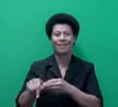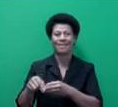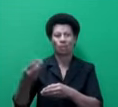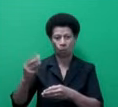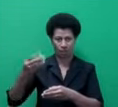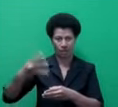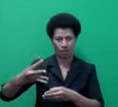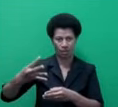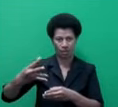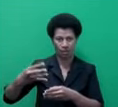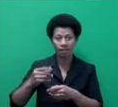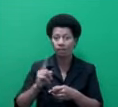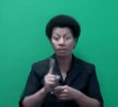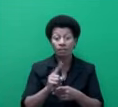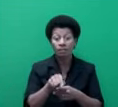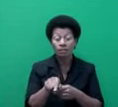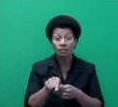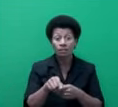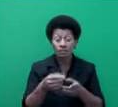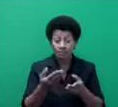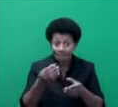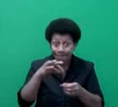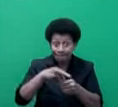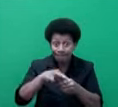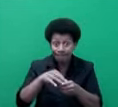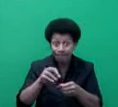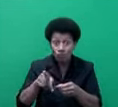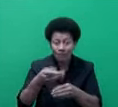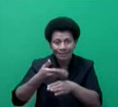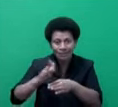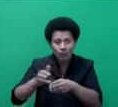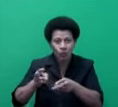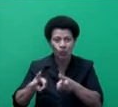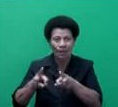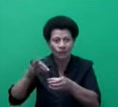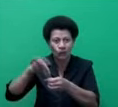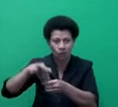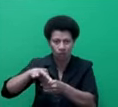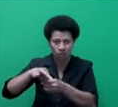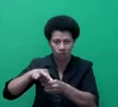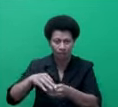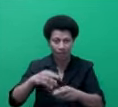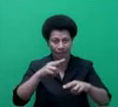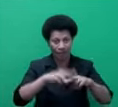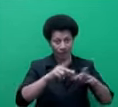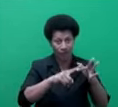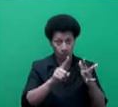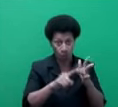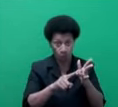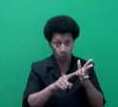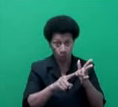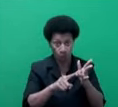needed, particularly to streamline the election operations to reflect this particular new voting system. The FEO, Honourable